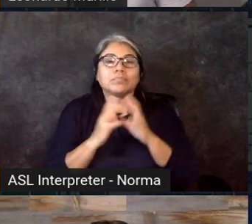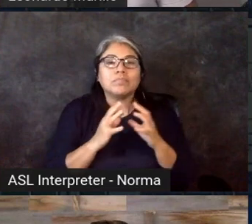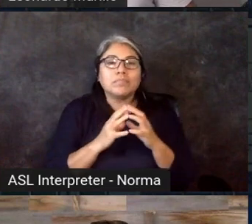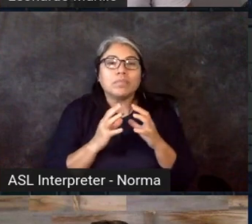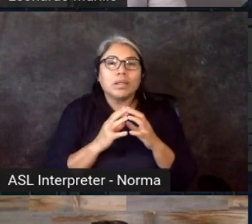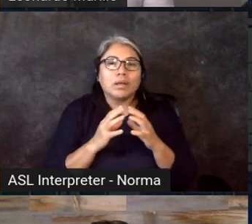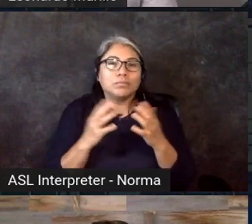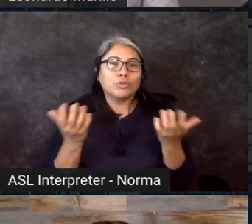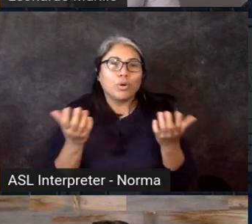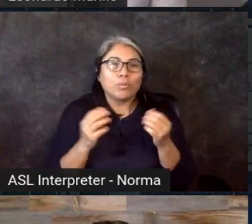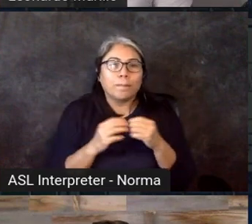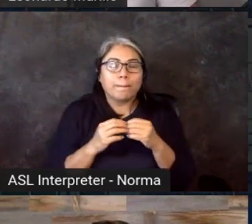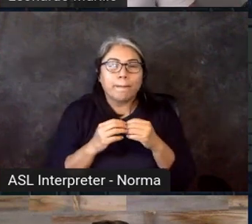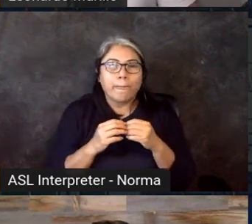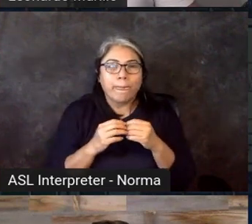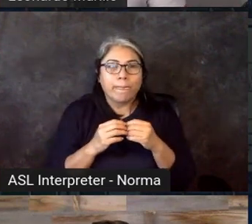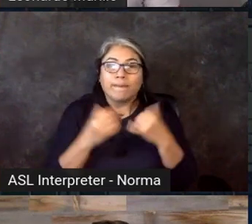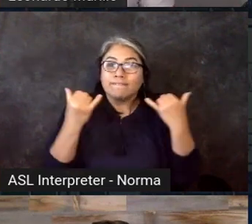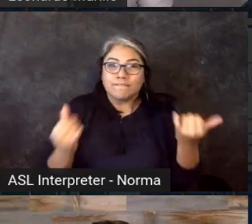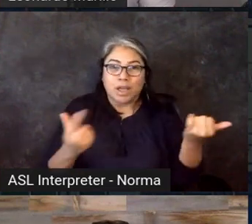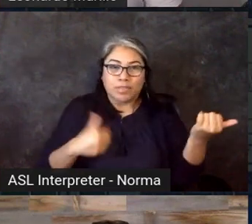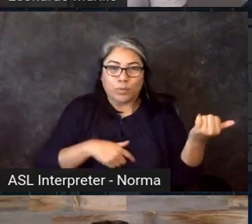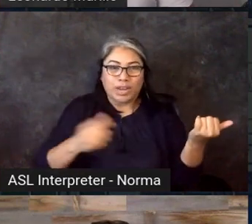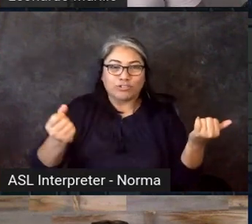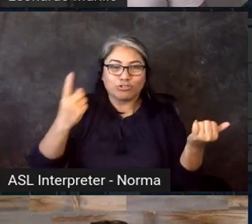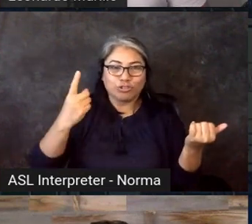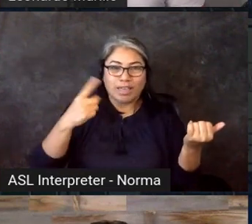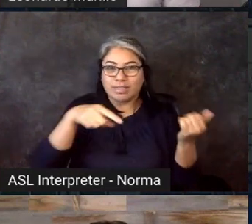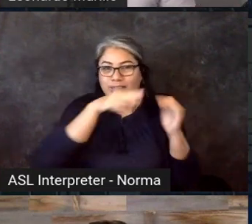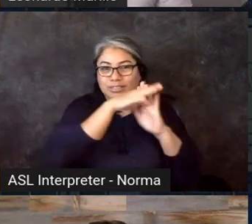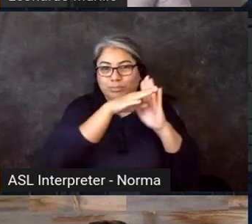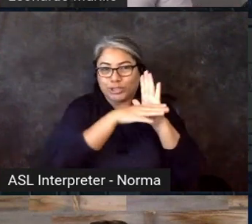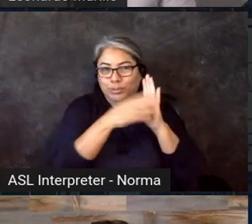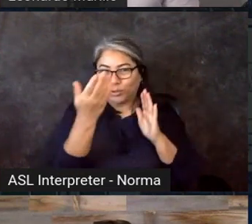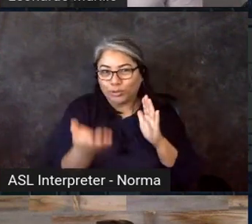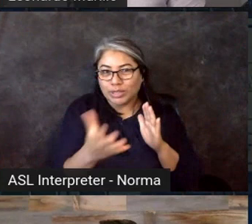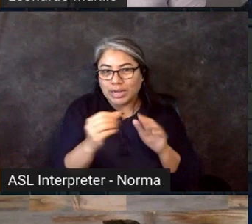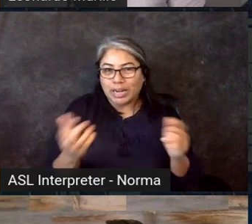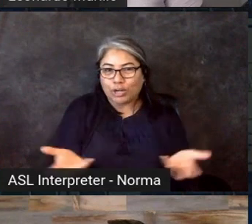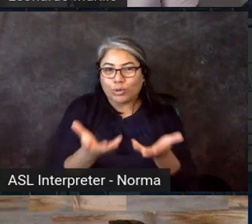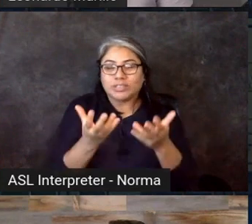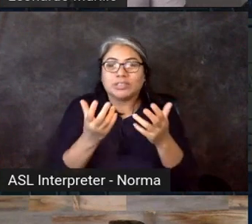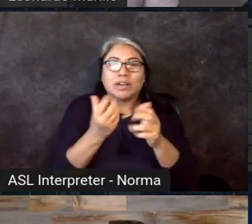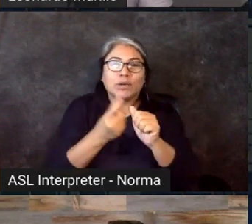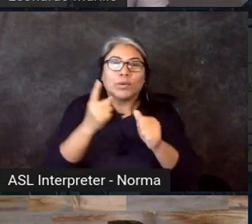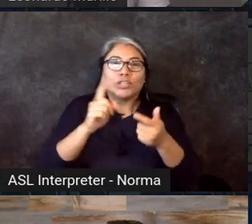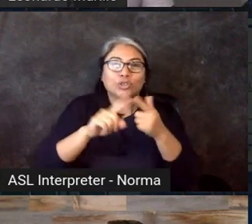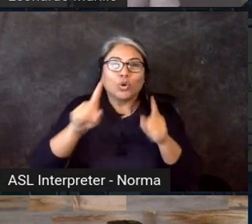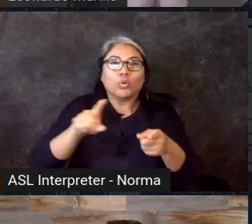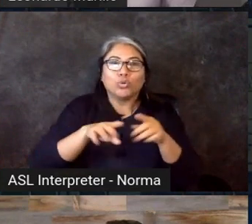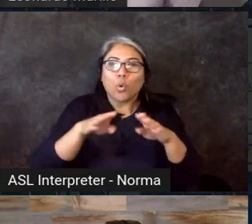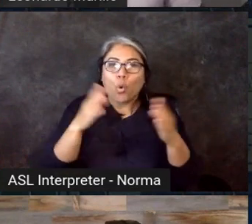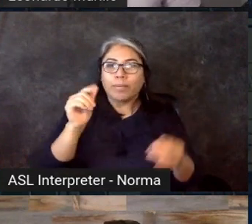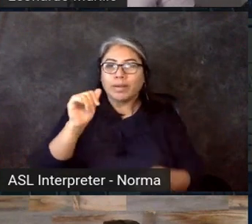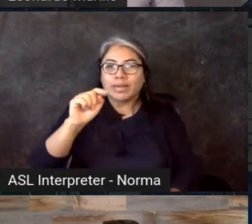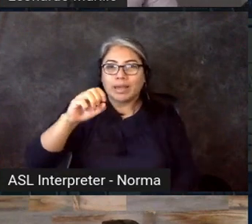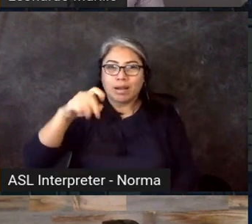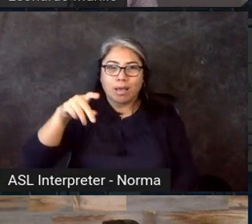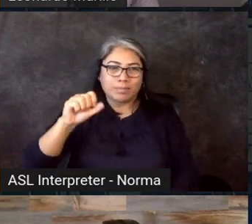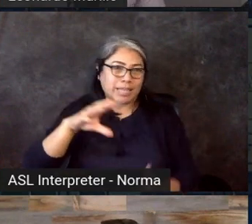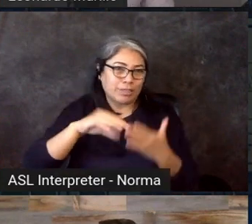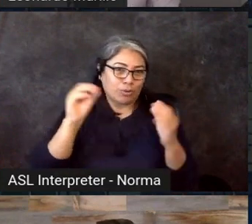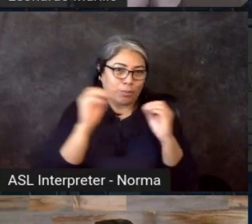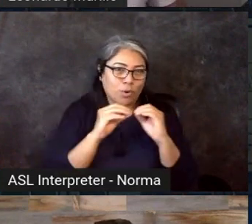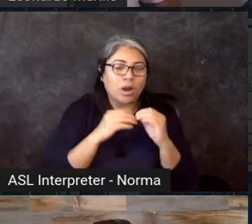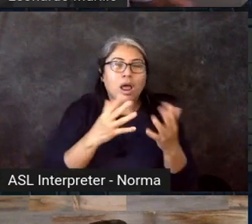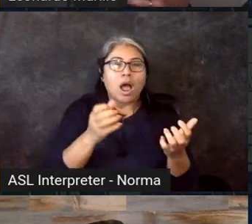So now that we understand kind of like these principles, and I encourage everybody to go to Open GitOps and learn more, I want to talk a little bit